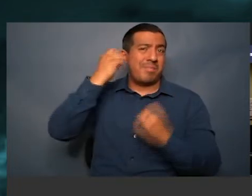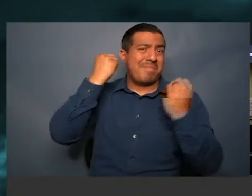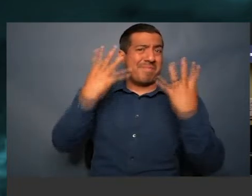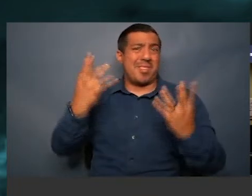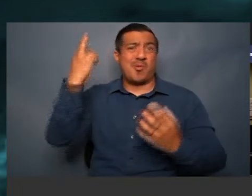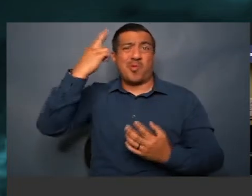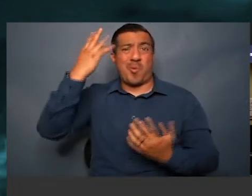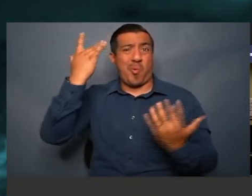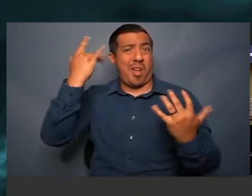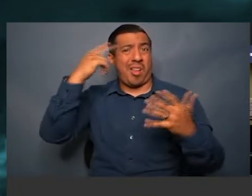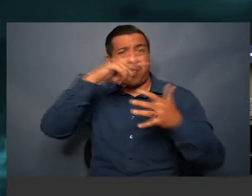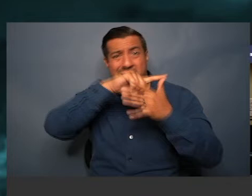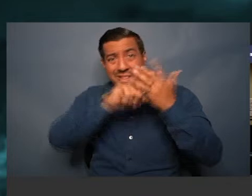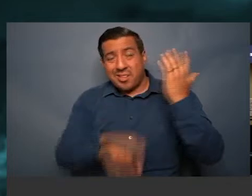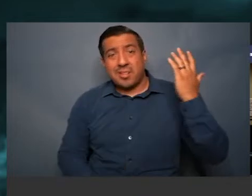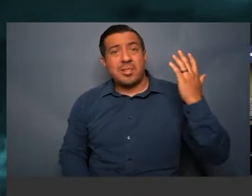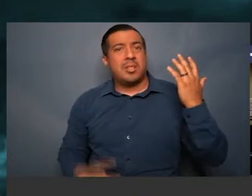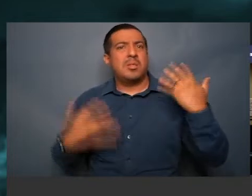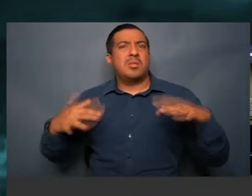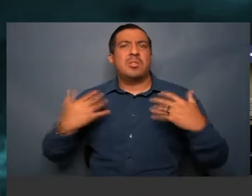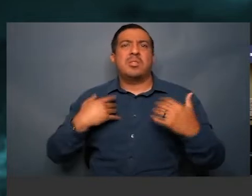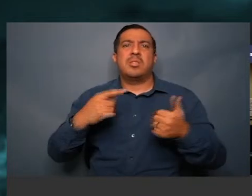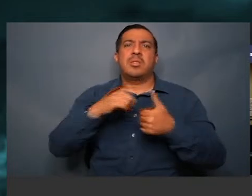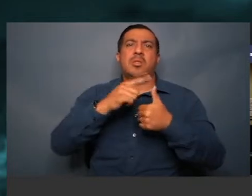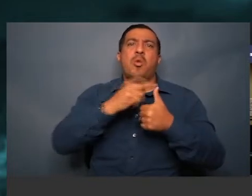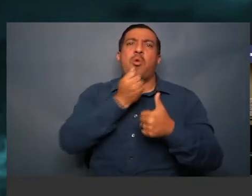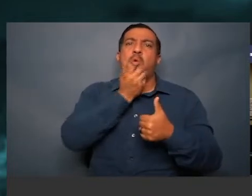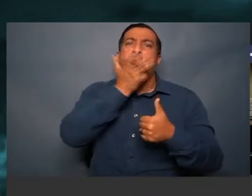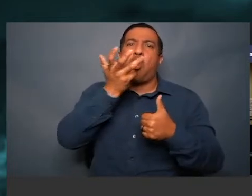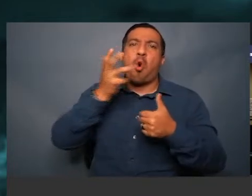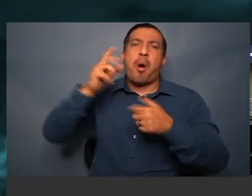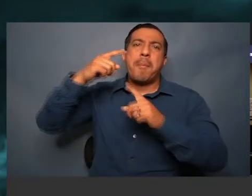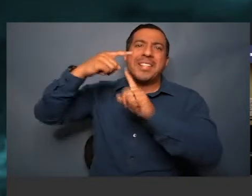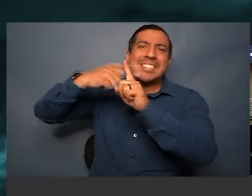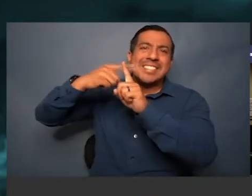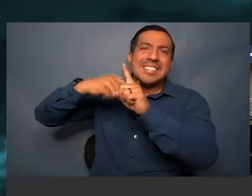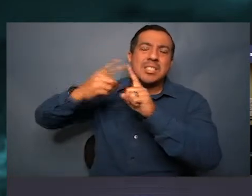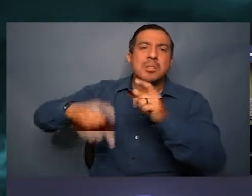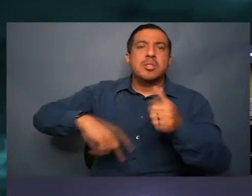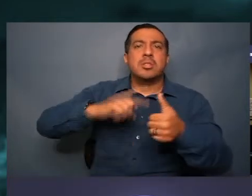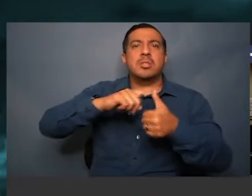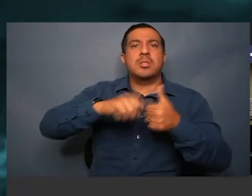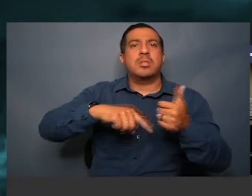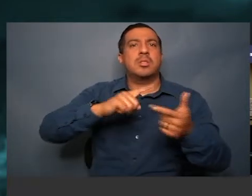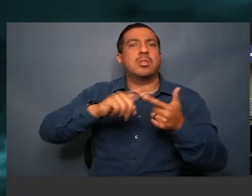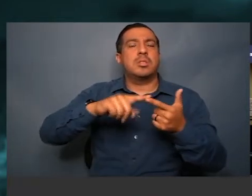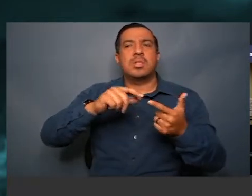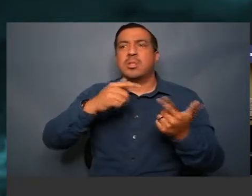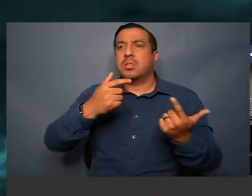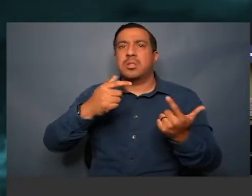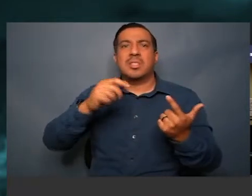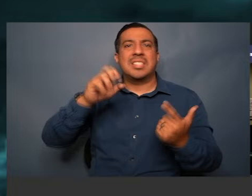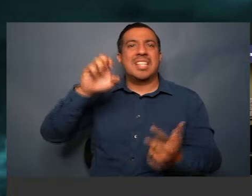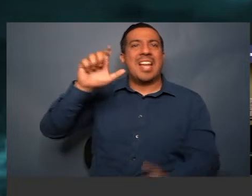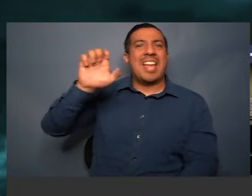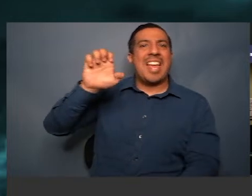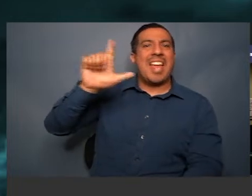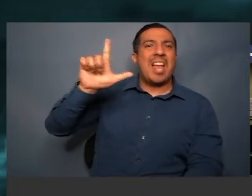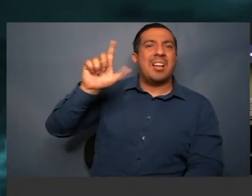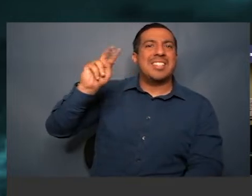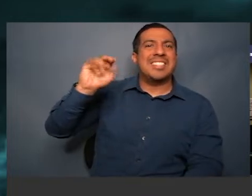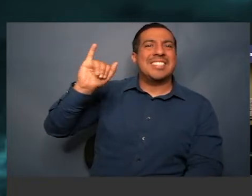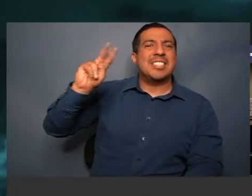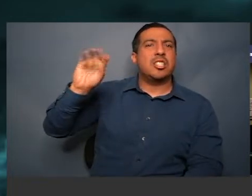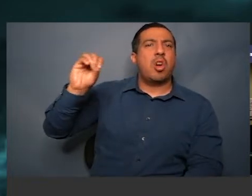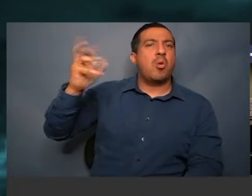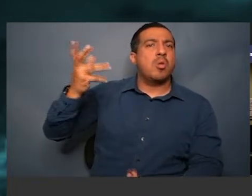reasons. We had, warm temperatures of the waters. We didn't have an El Nino going on, and what an El Nino year typically does